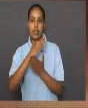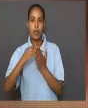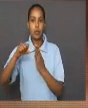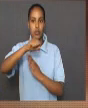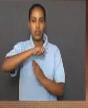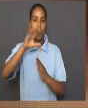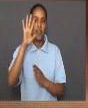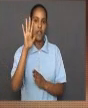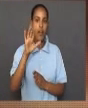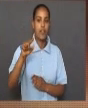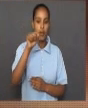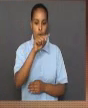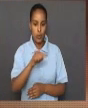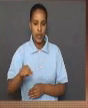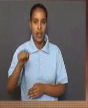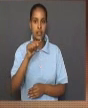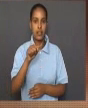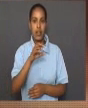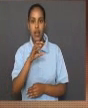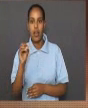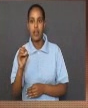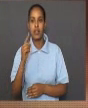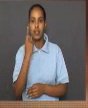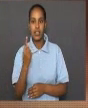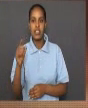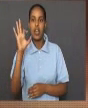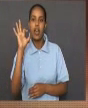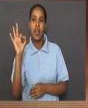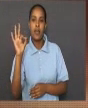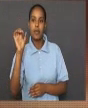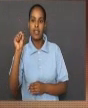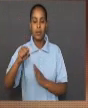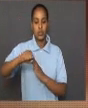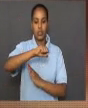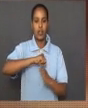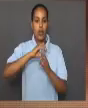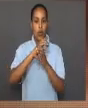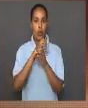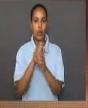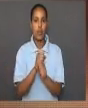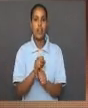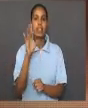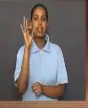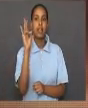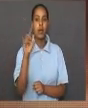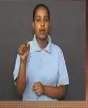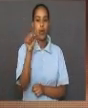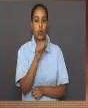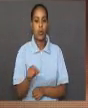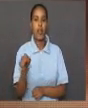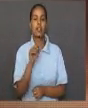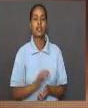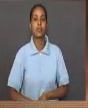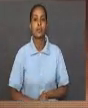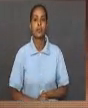contains 5 orbitals, and each F subshells contains 7 orbitals.